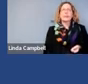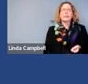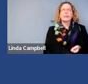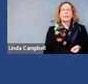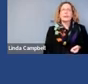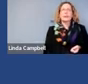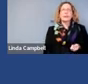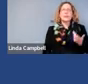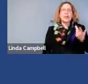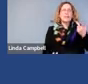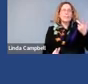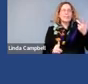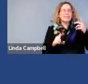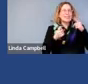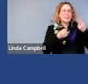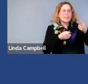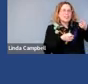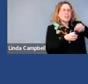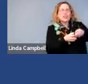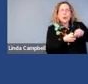webs.